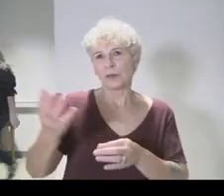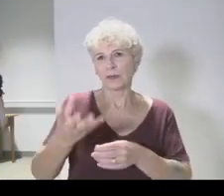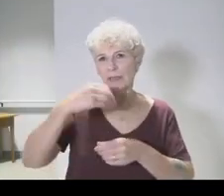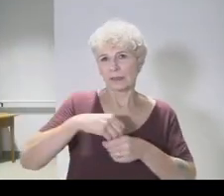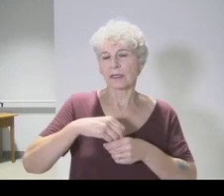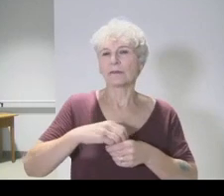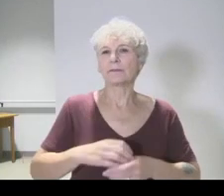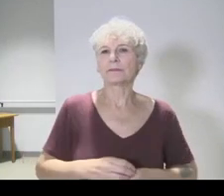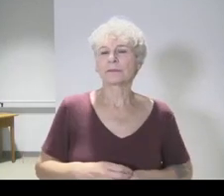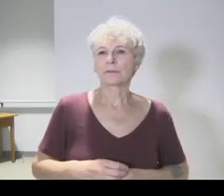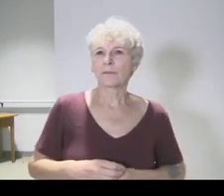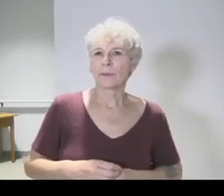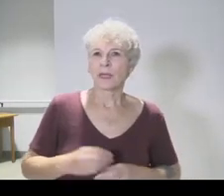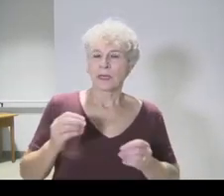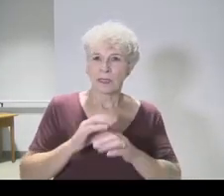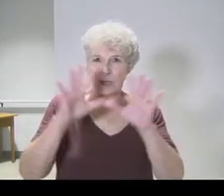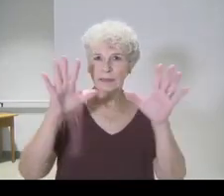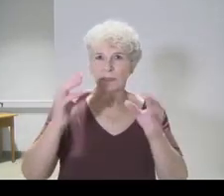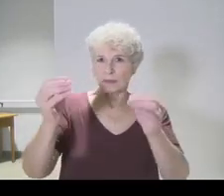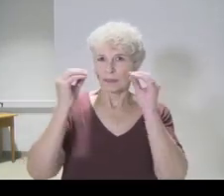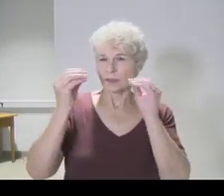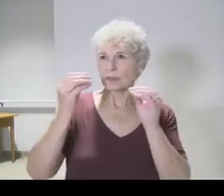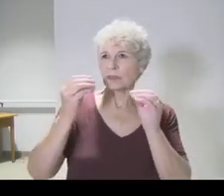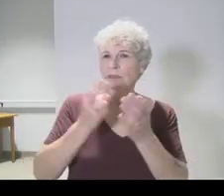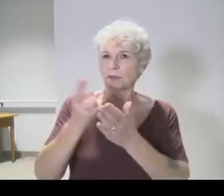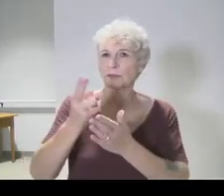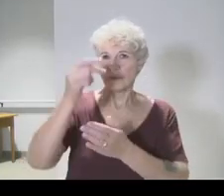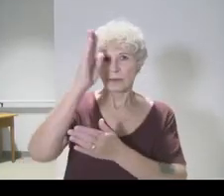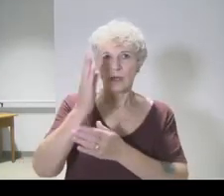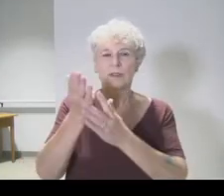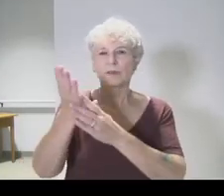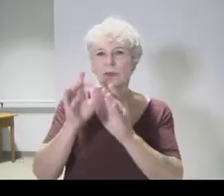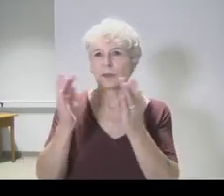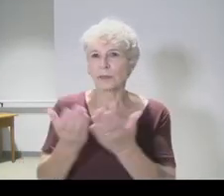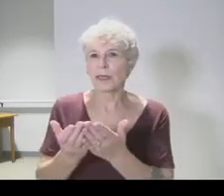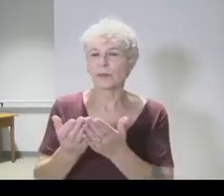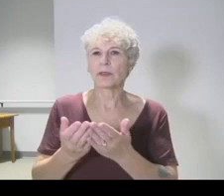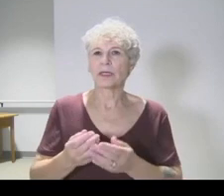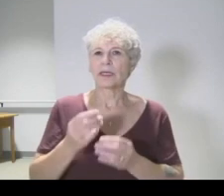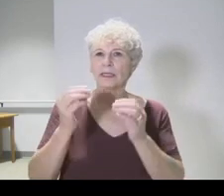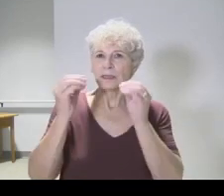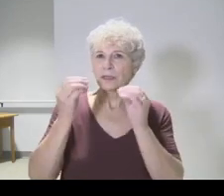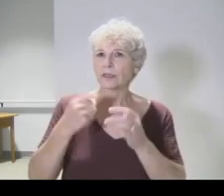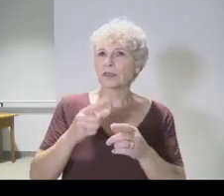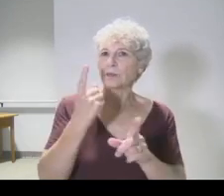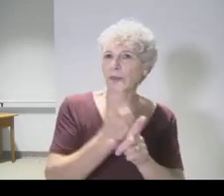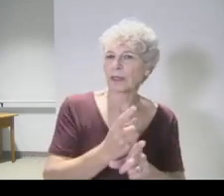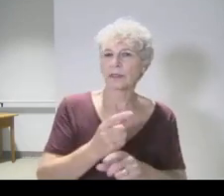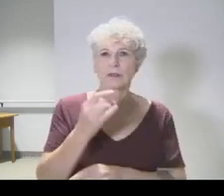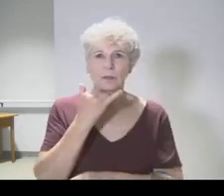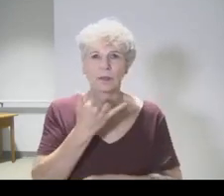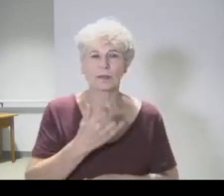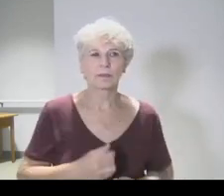Spirit is the one who enlightens us to the truth of God through the Bible and convicts us in discernment of what is right and what is wrong.